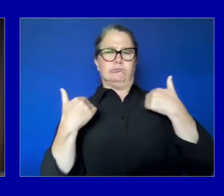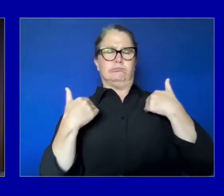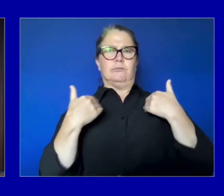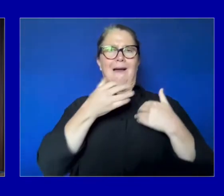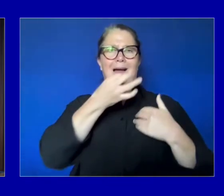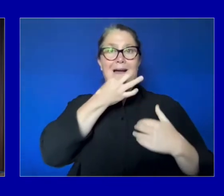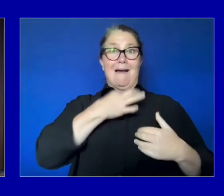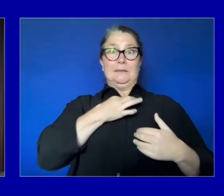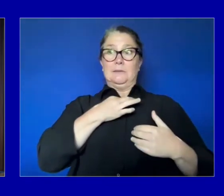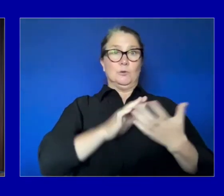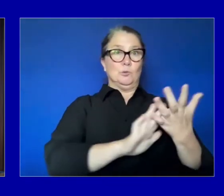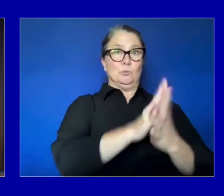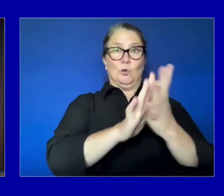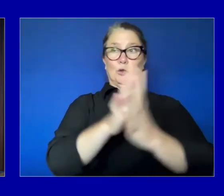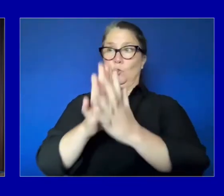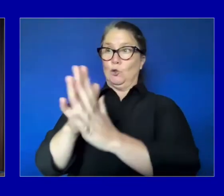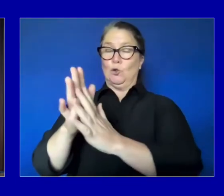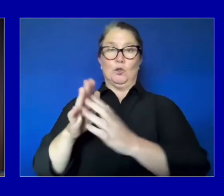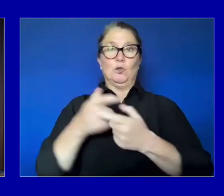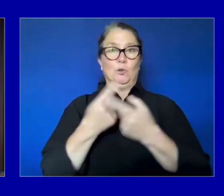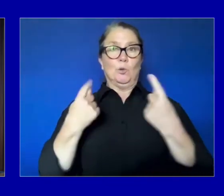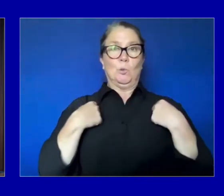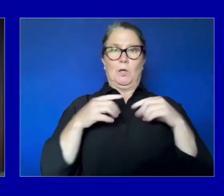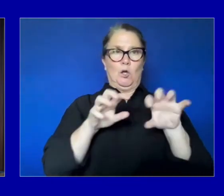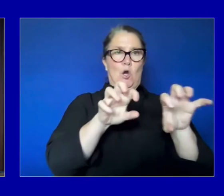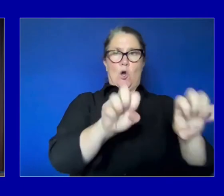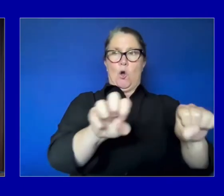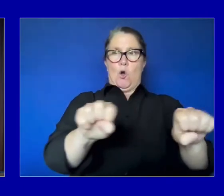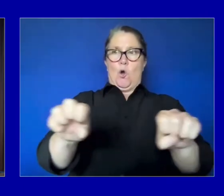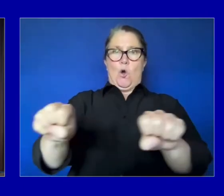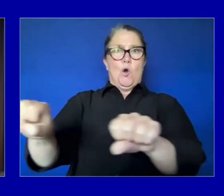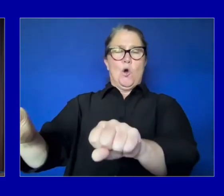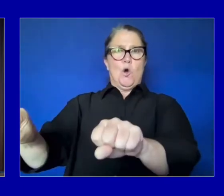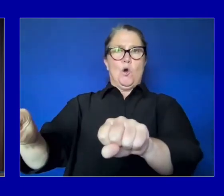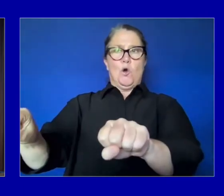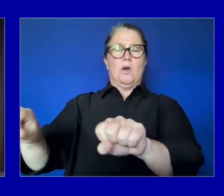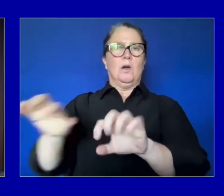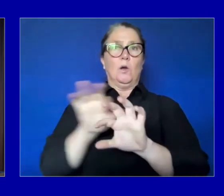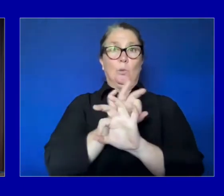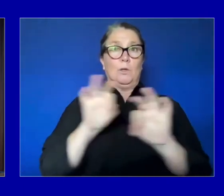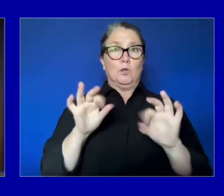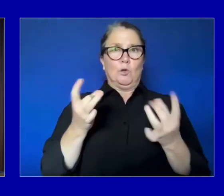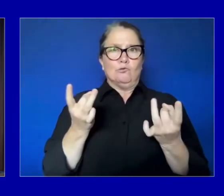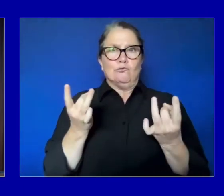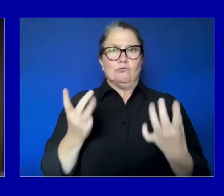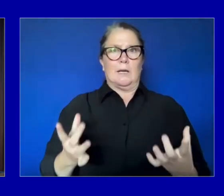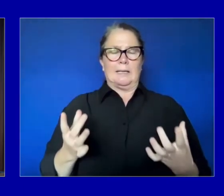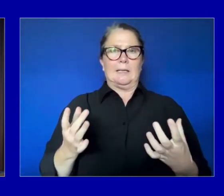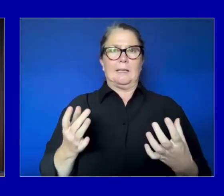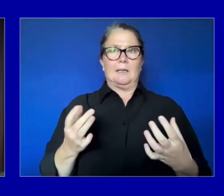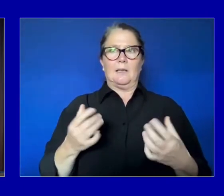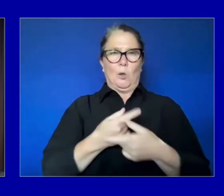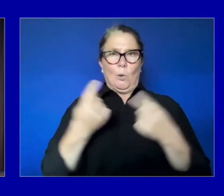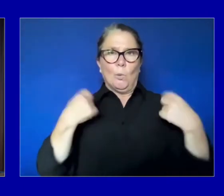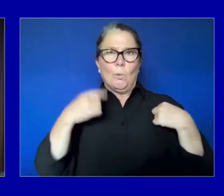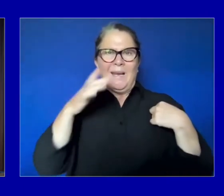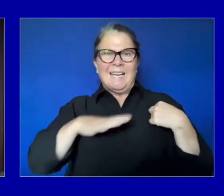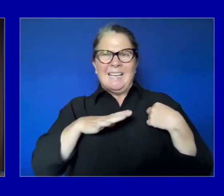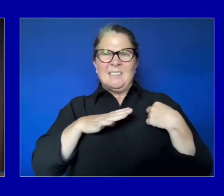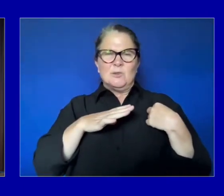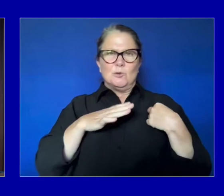that we're, we're not ready for that yet. Like we're still, you know, reading our country. We need to map our country. We need to